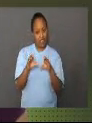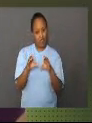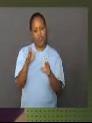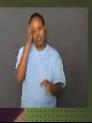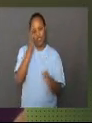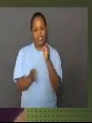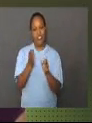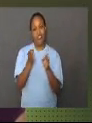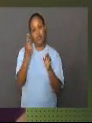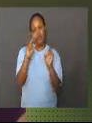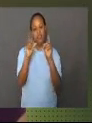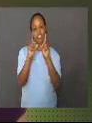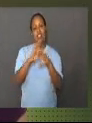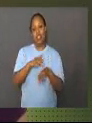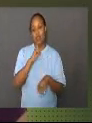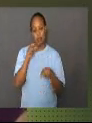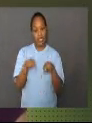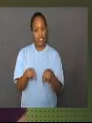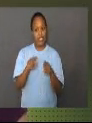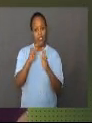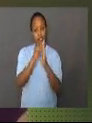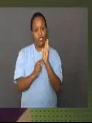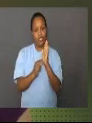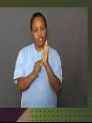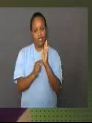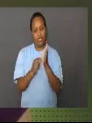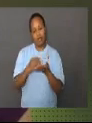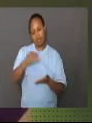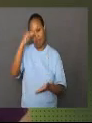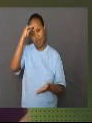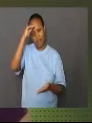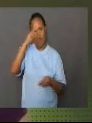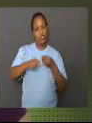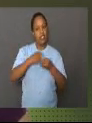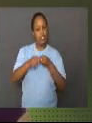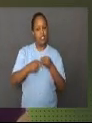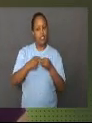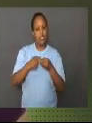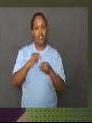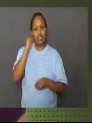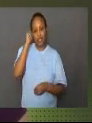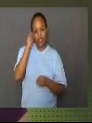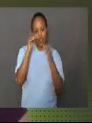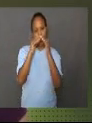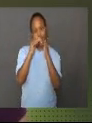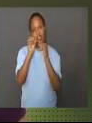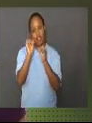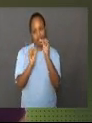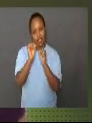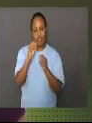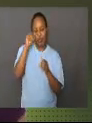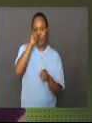justice. In this unit, you will learn about the history of equity